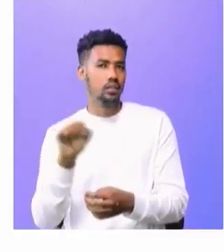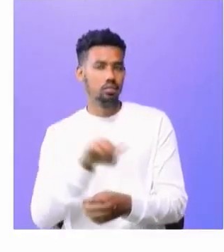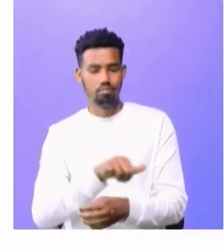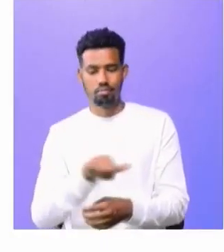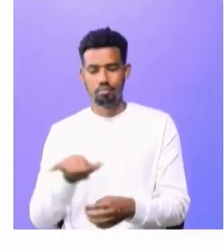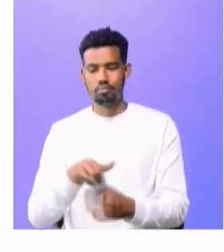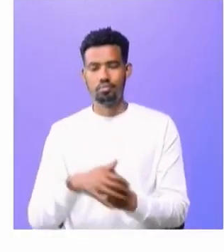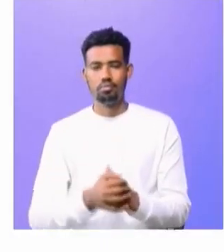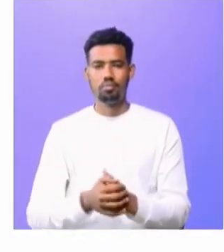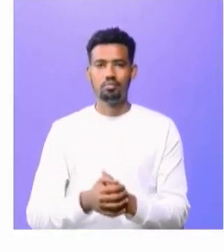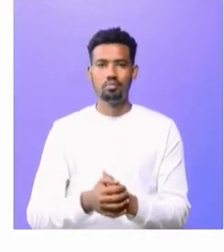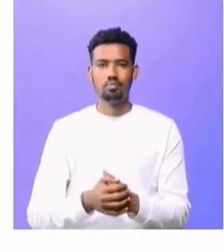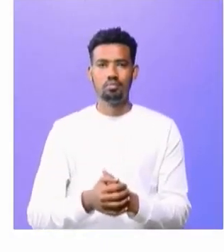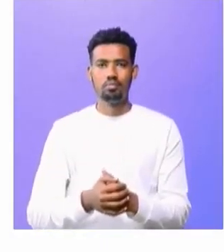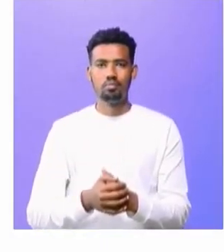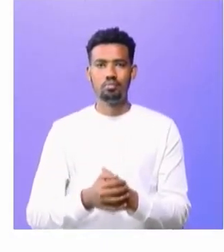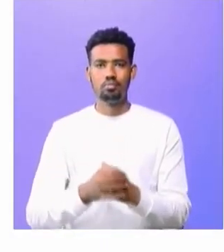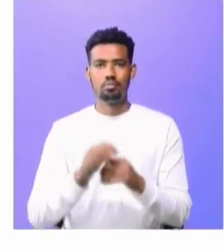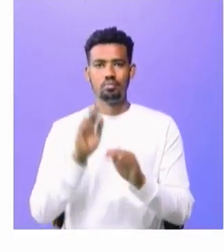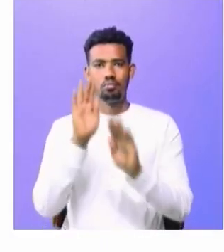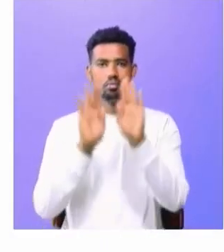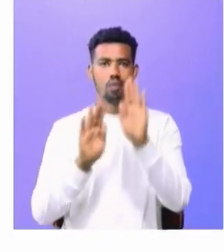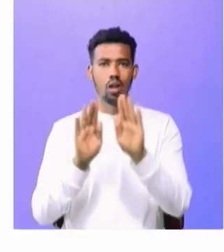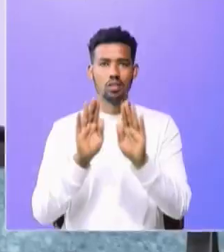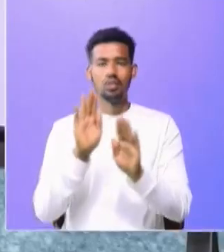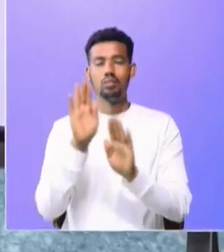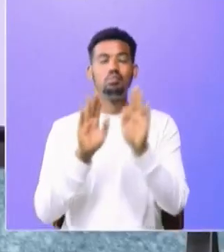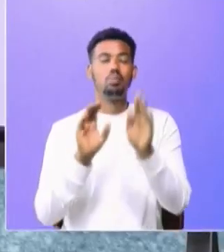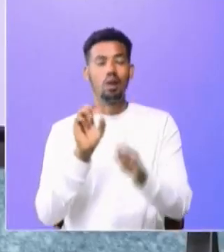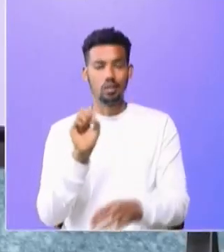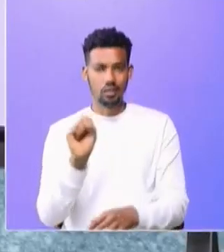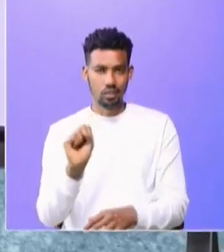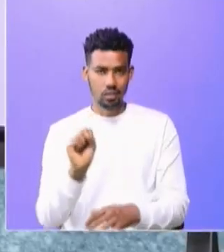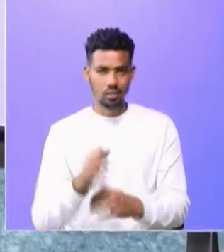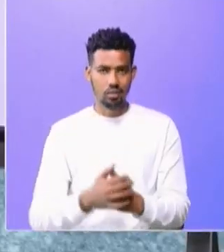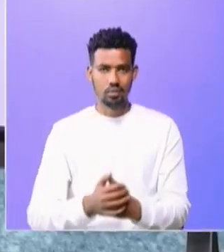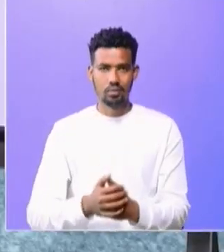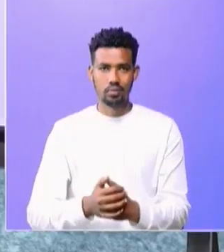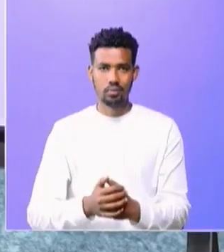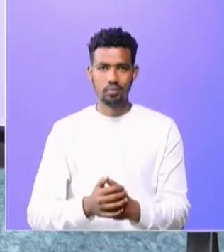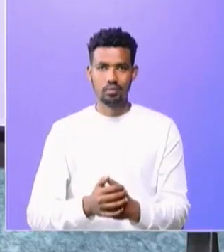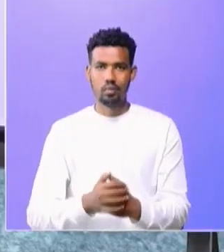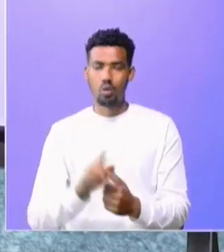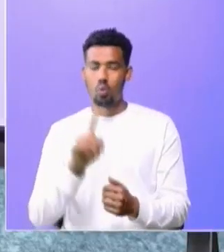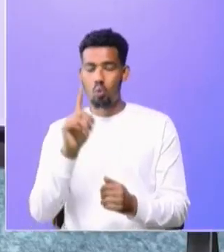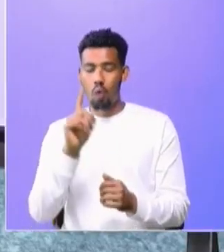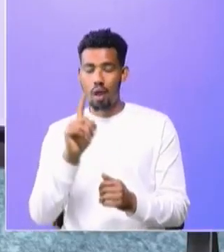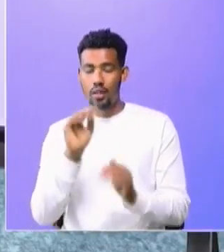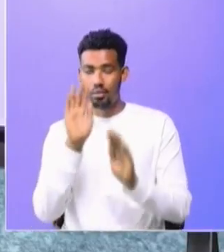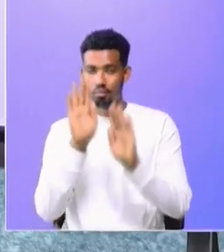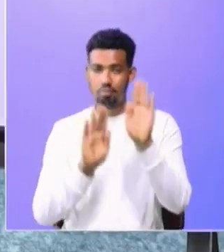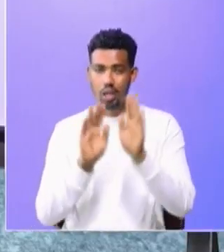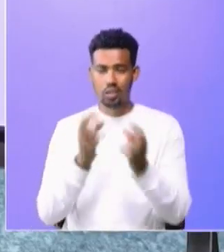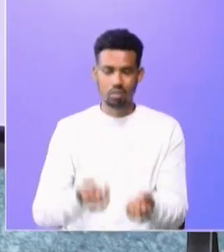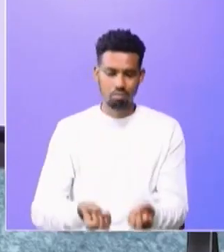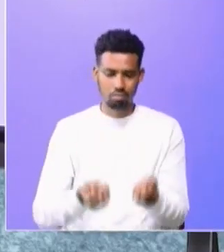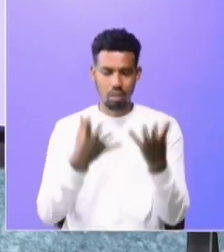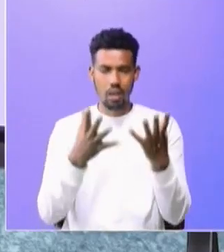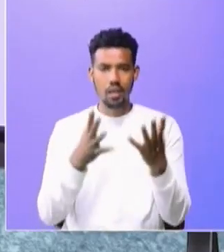Bus, buses. Bus, buses. 1 bus, many